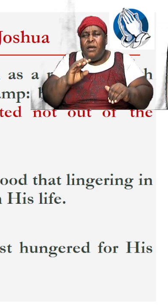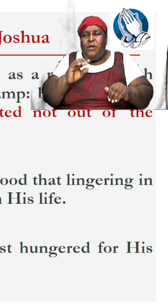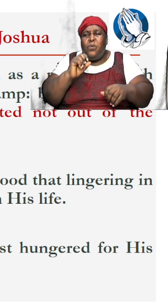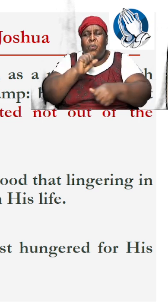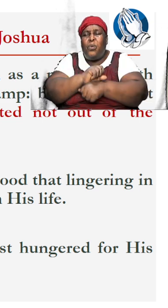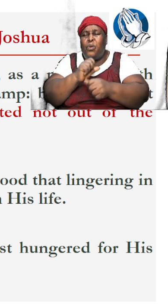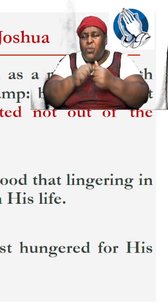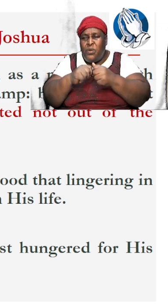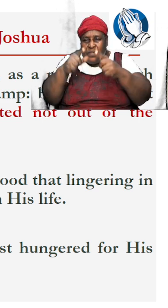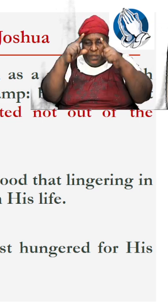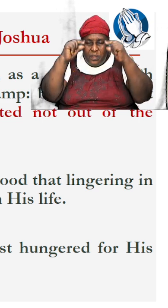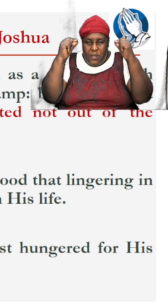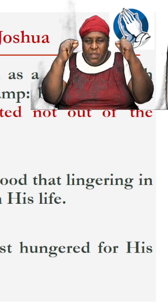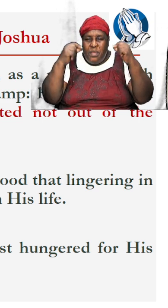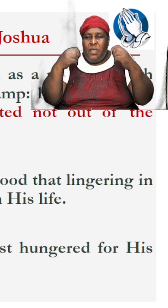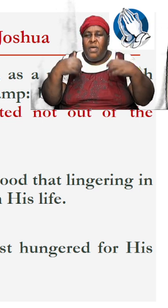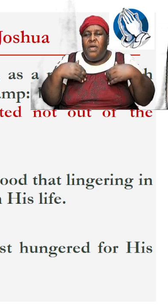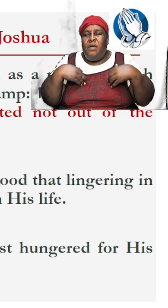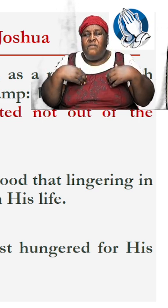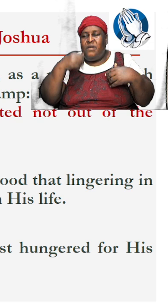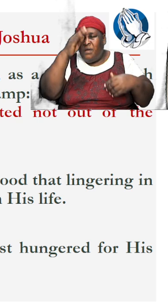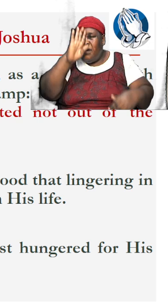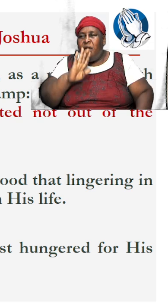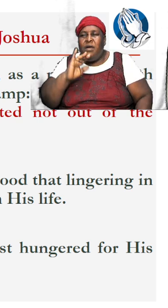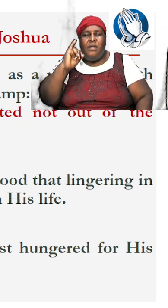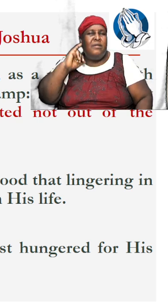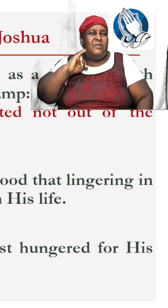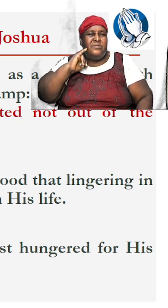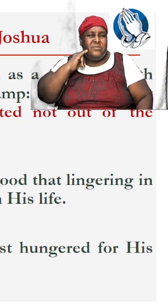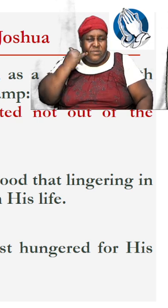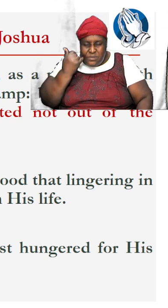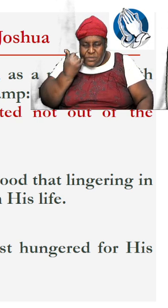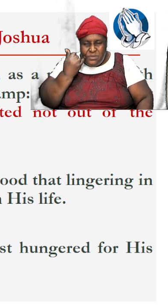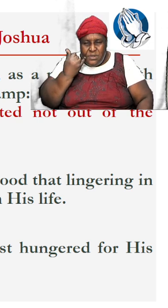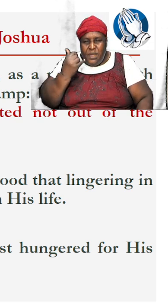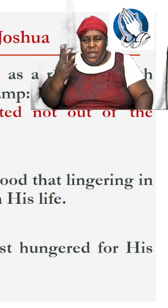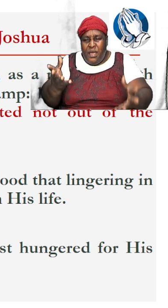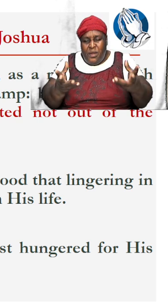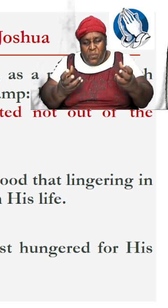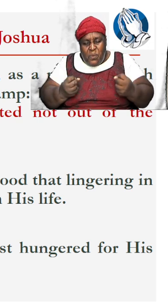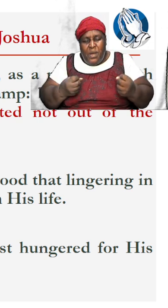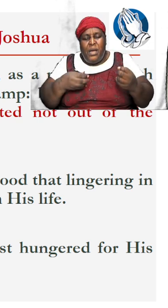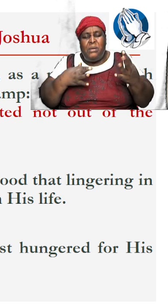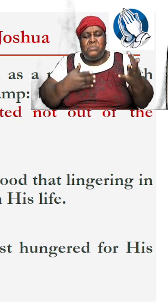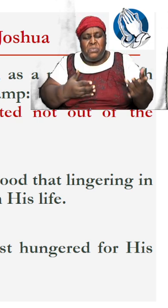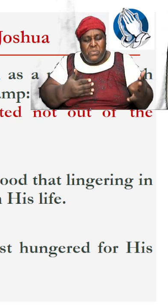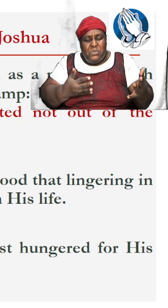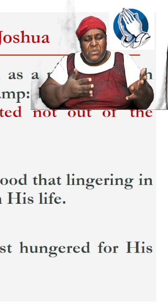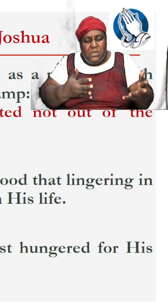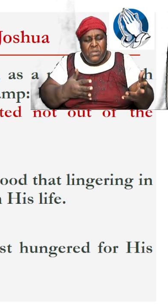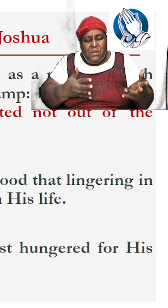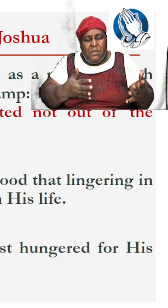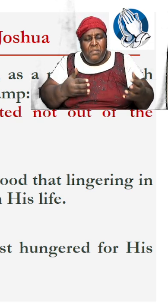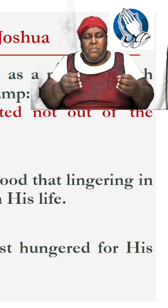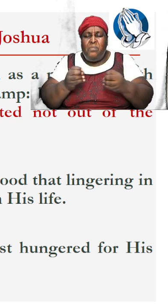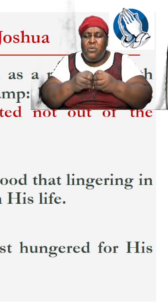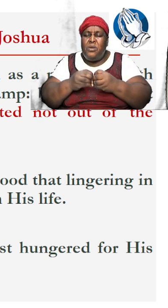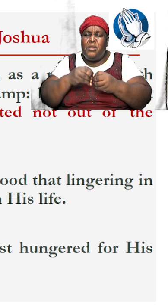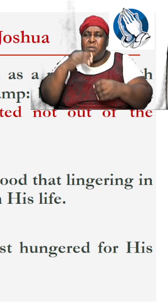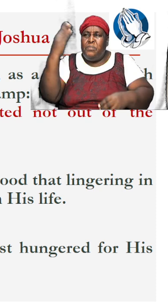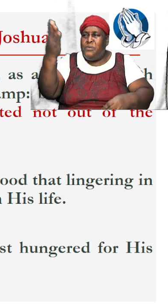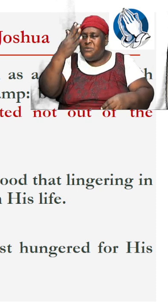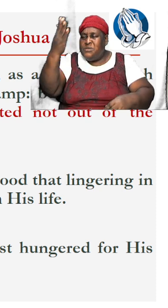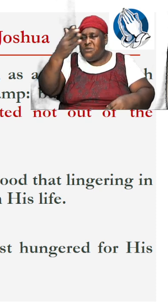he must have had a godly jealousy. And he decided that he was going to linger a little bit more in the presence of